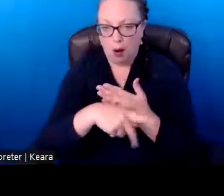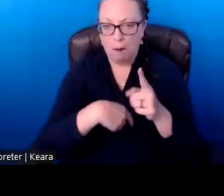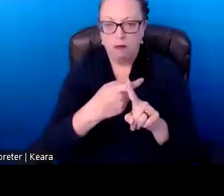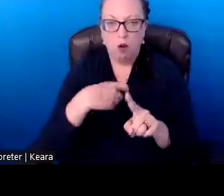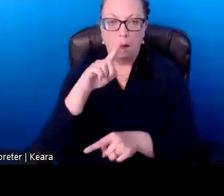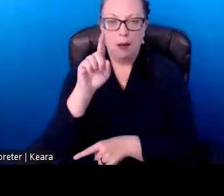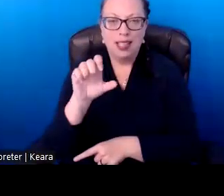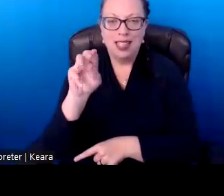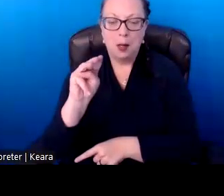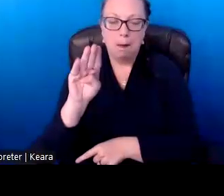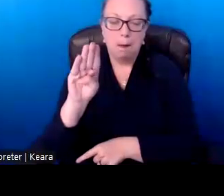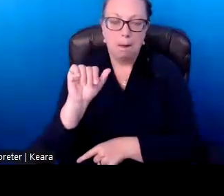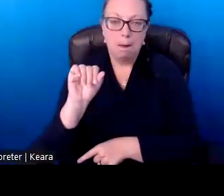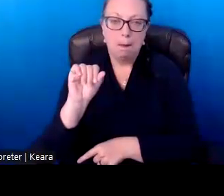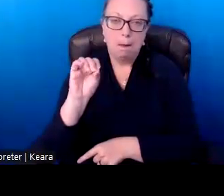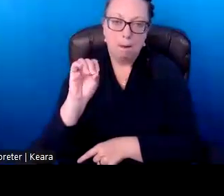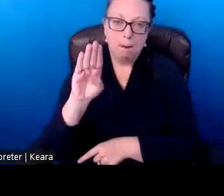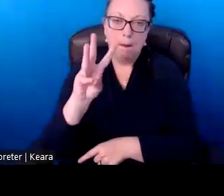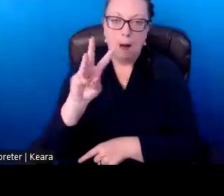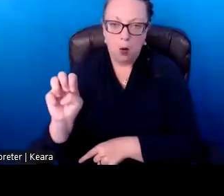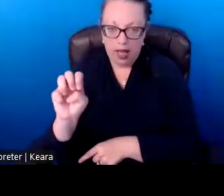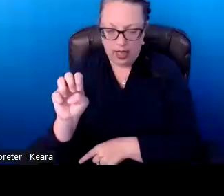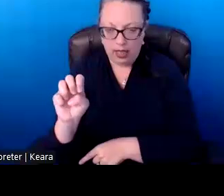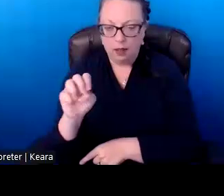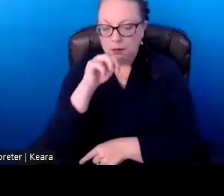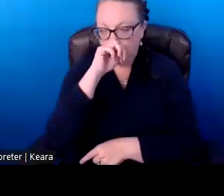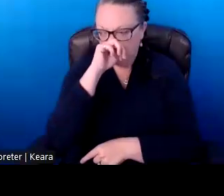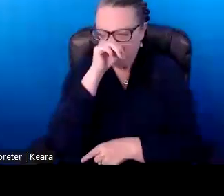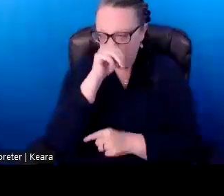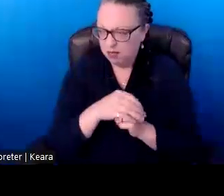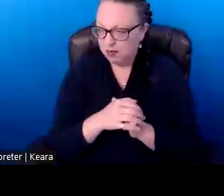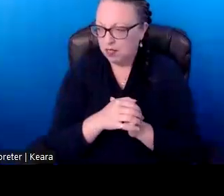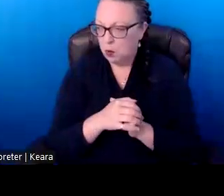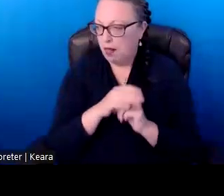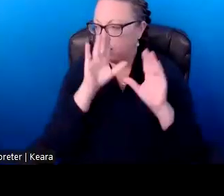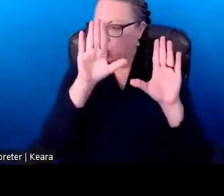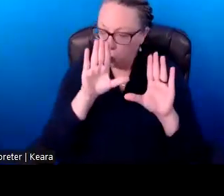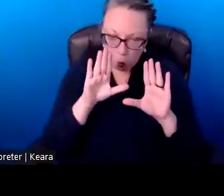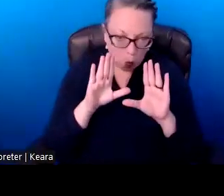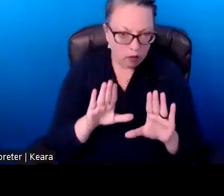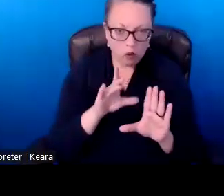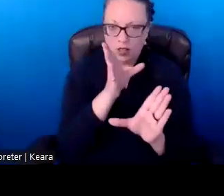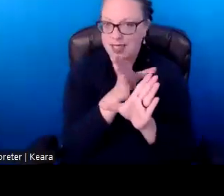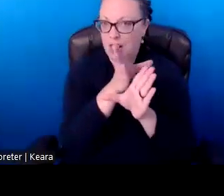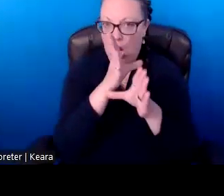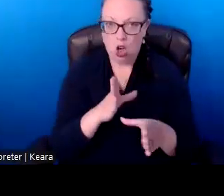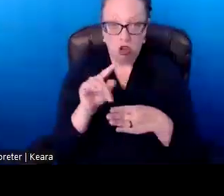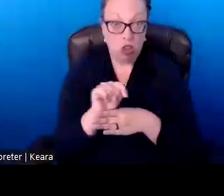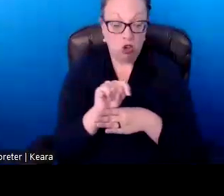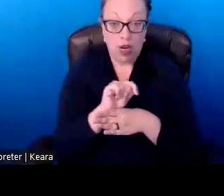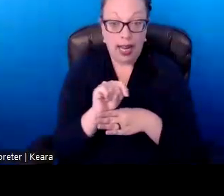Zimbabwe, where this wonderful psychiatrist trained, guess